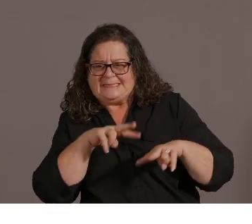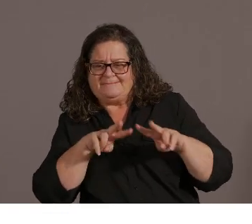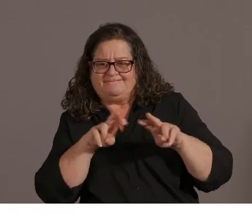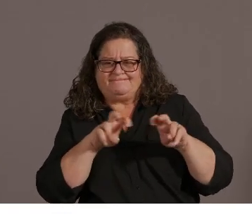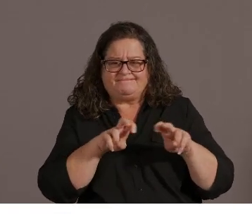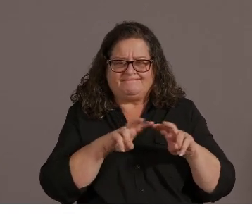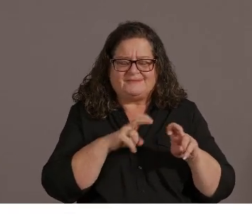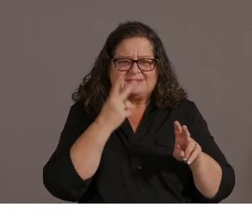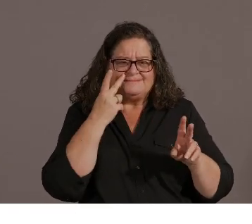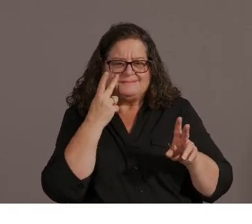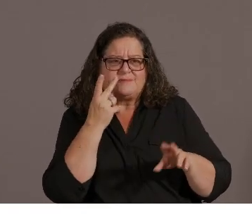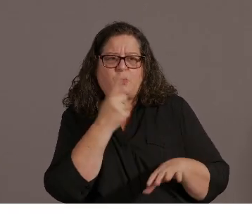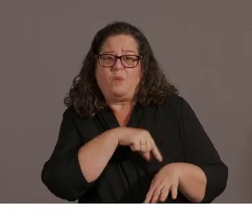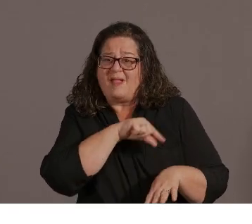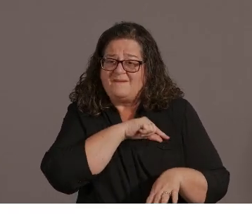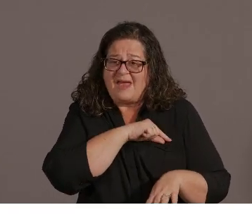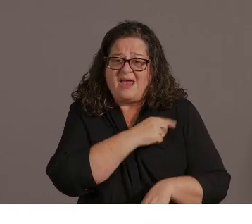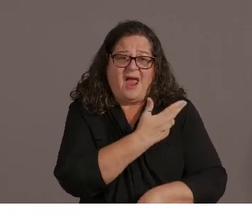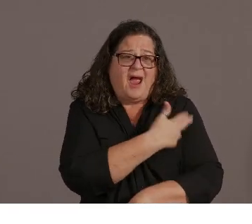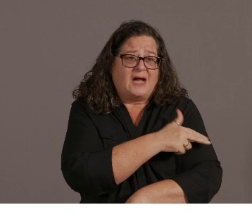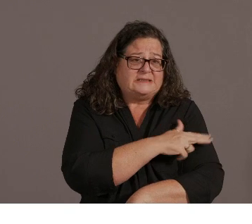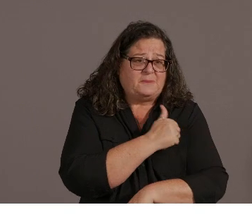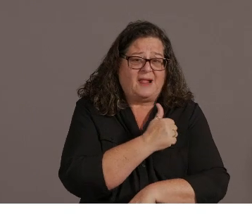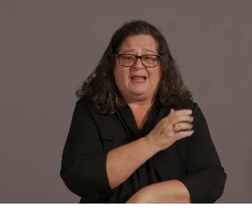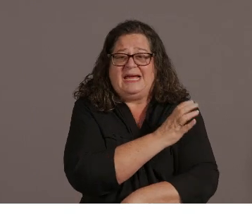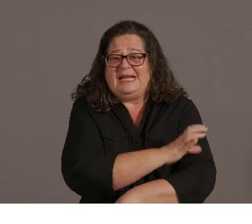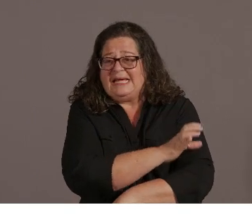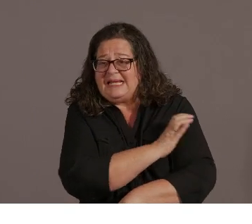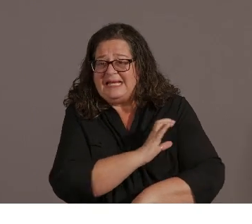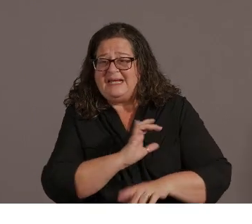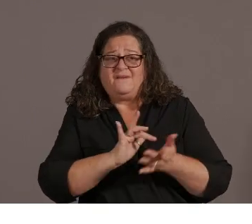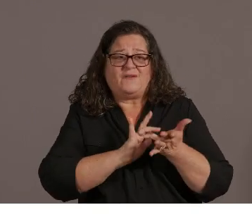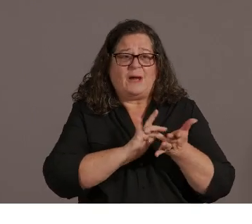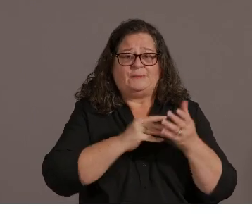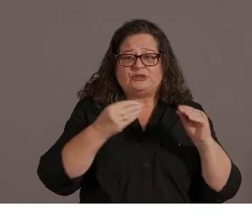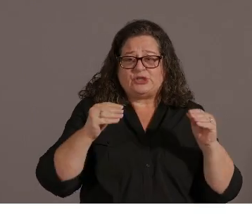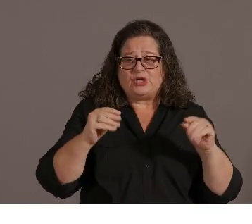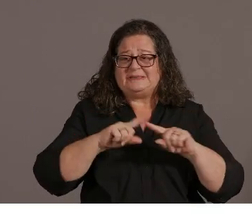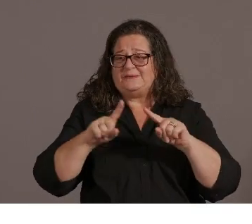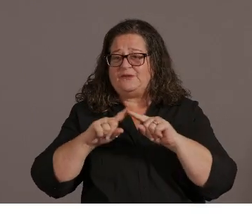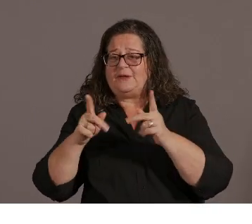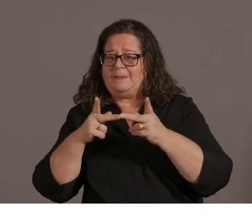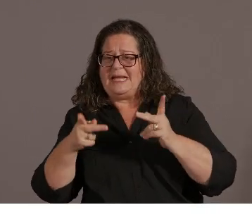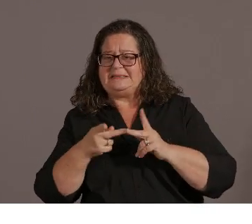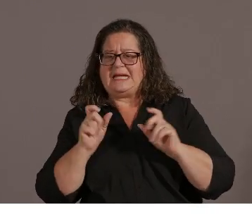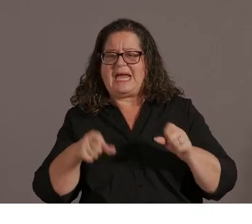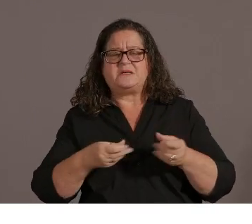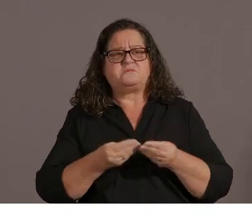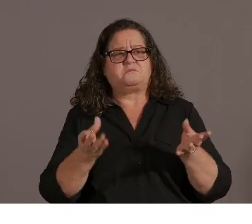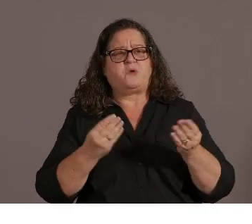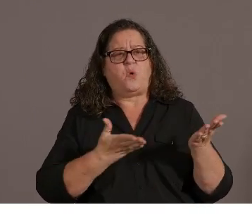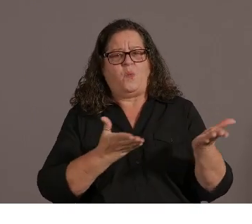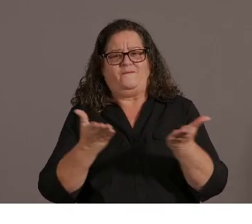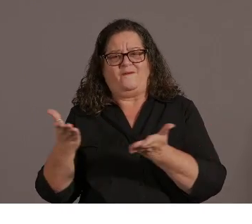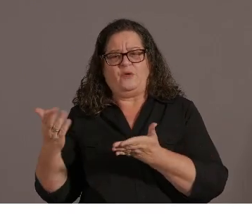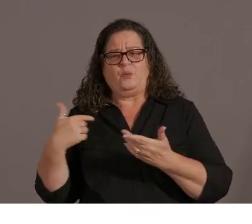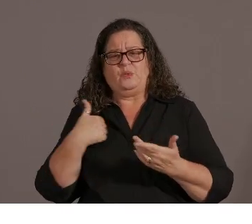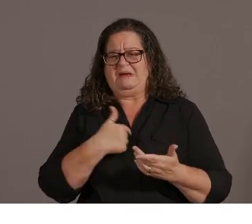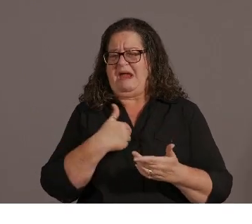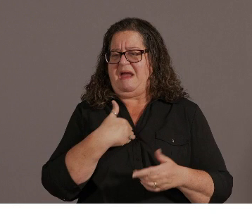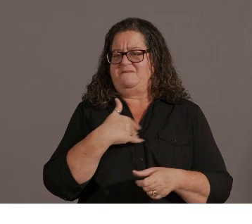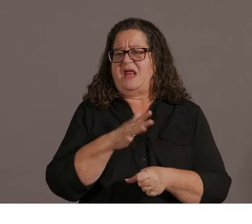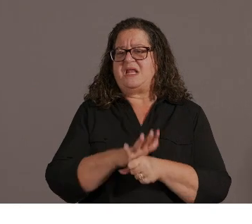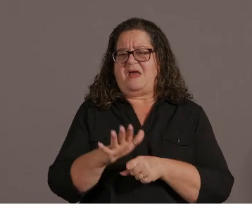healthcare centers, that we have ample capacity for fixed community-based